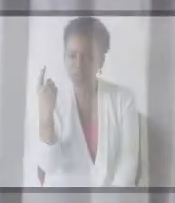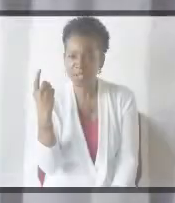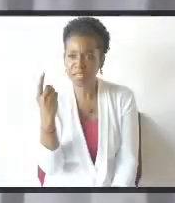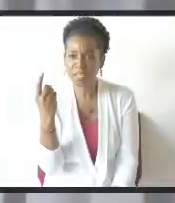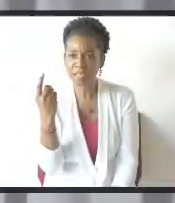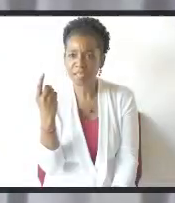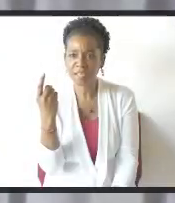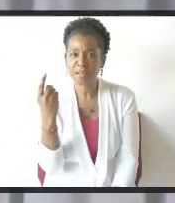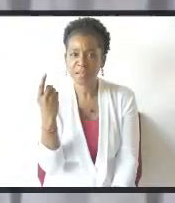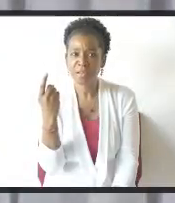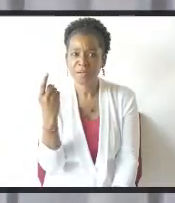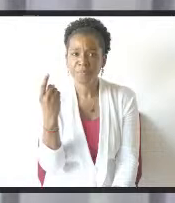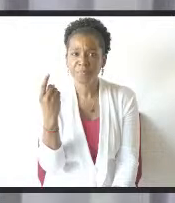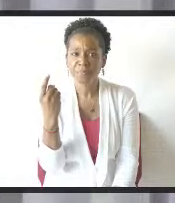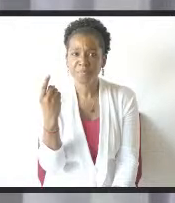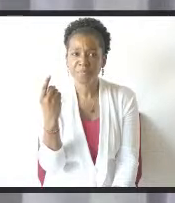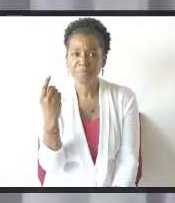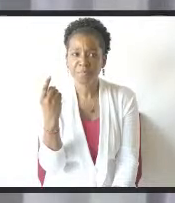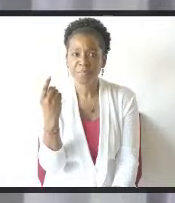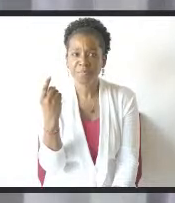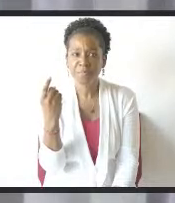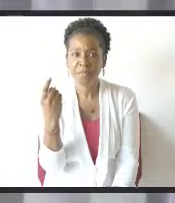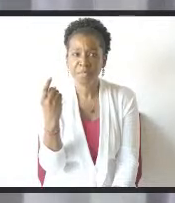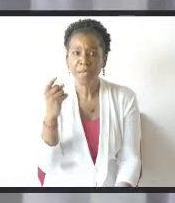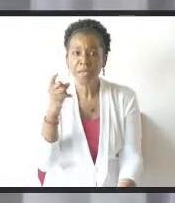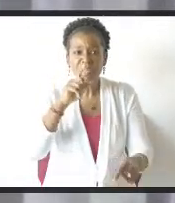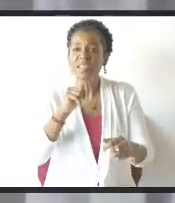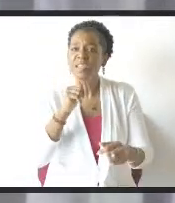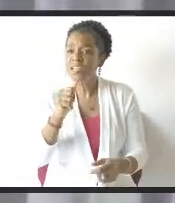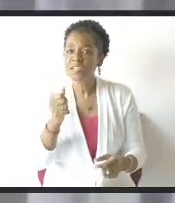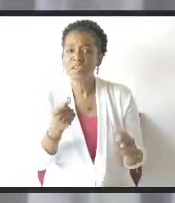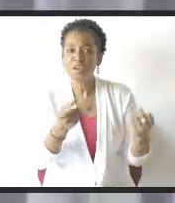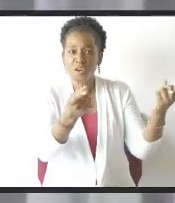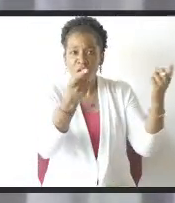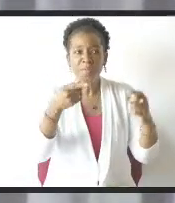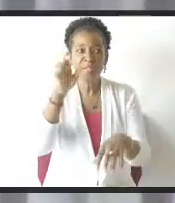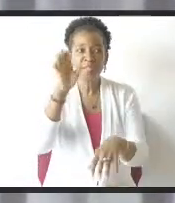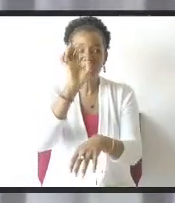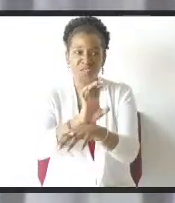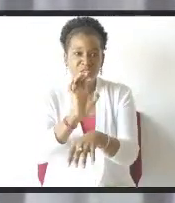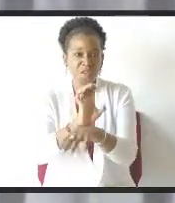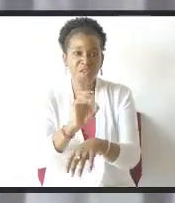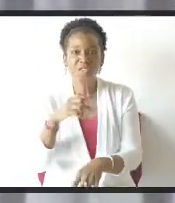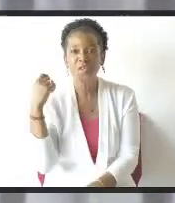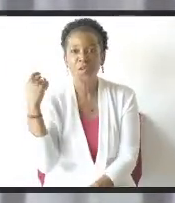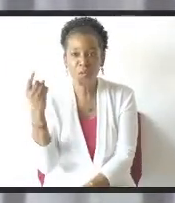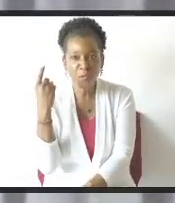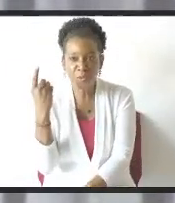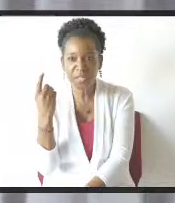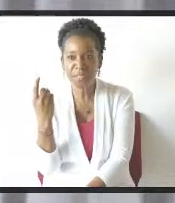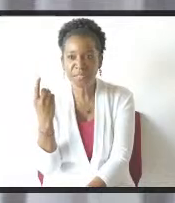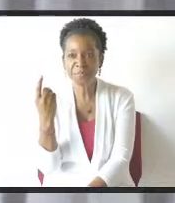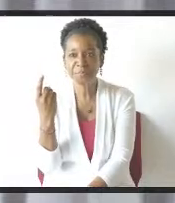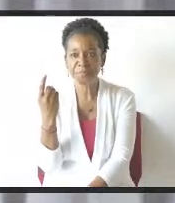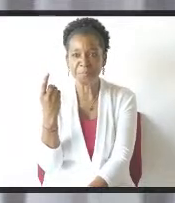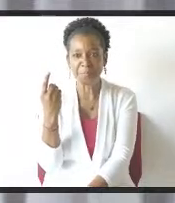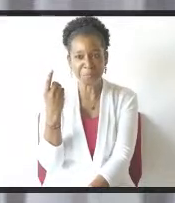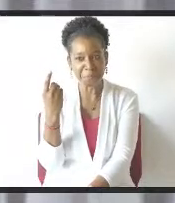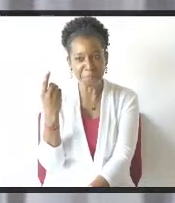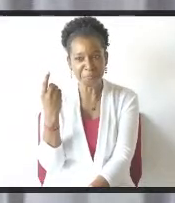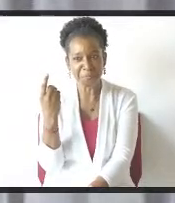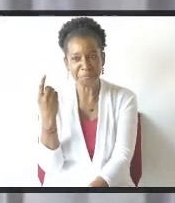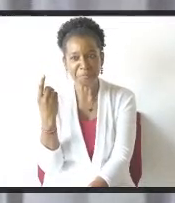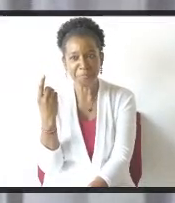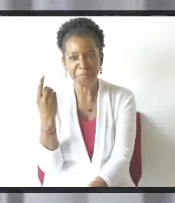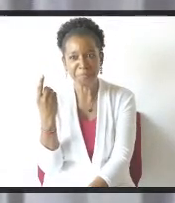under your pillow. That won't help you. Except a man be what?